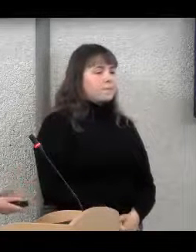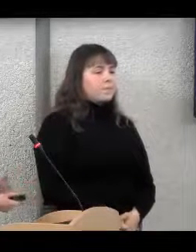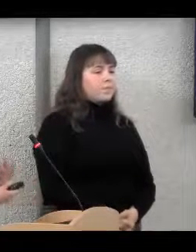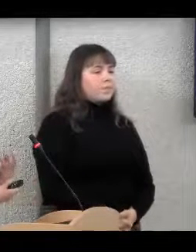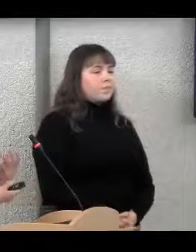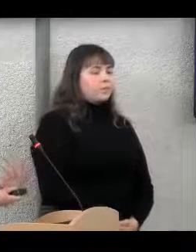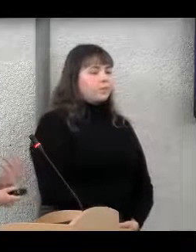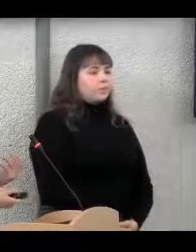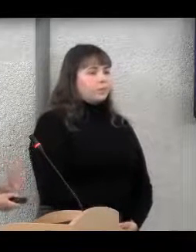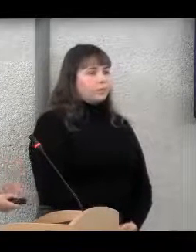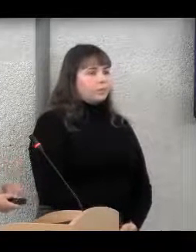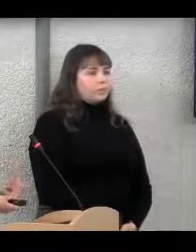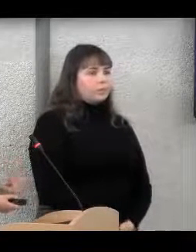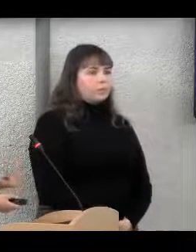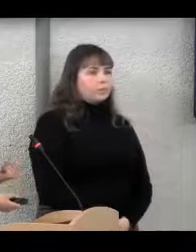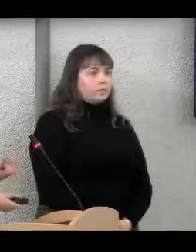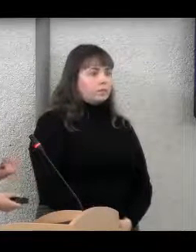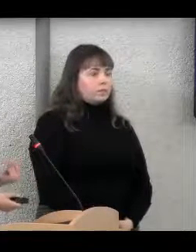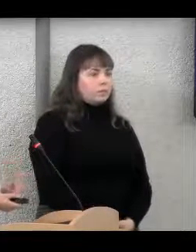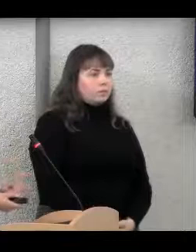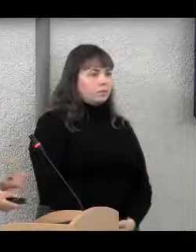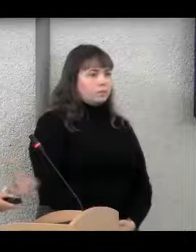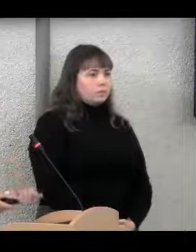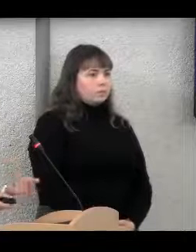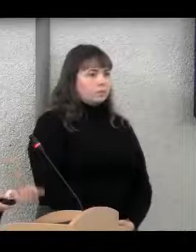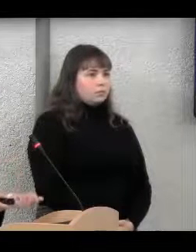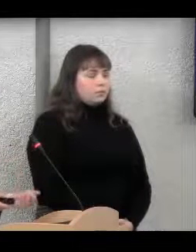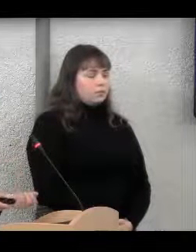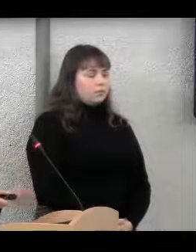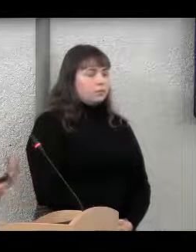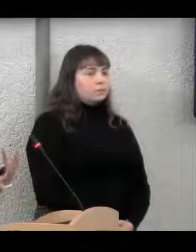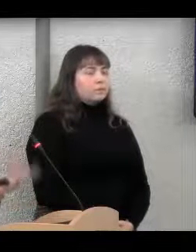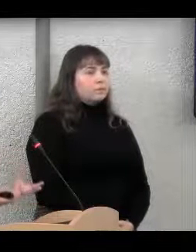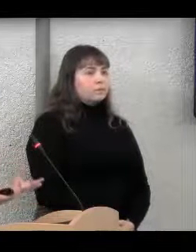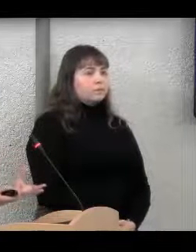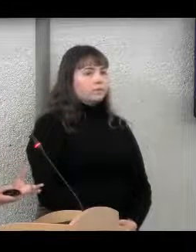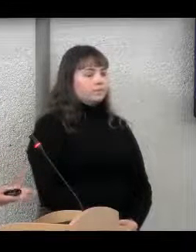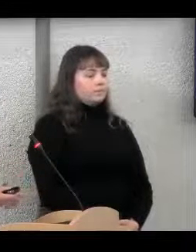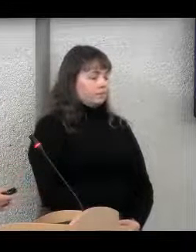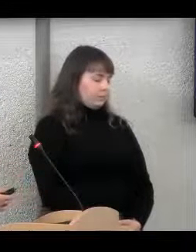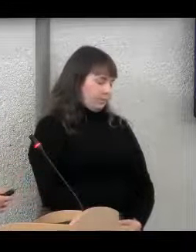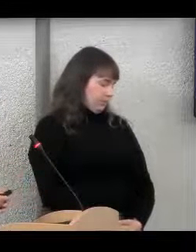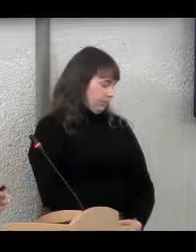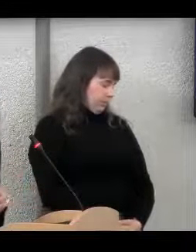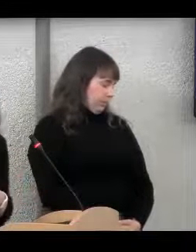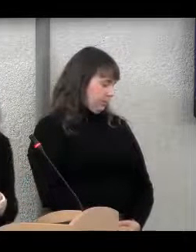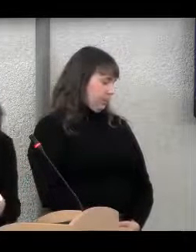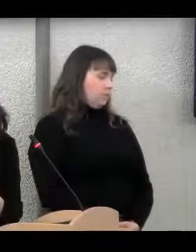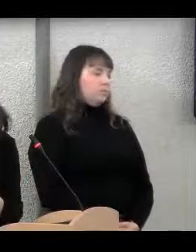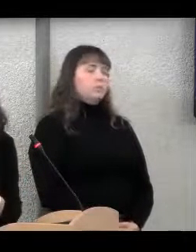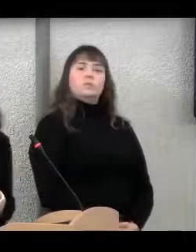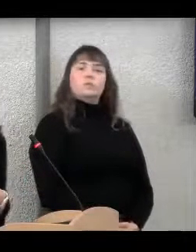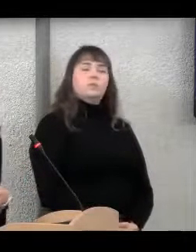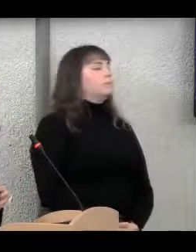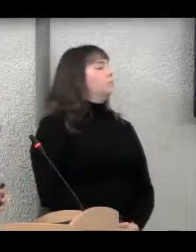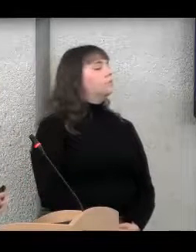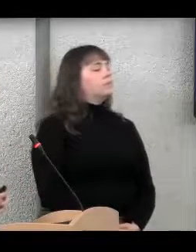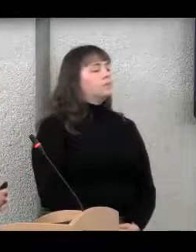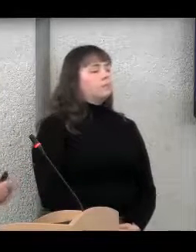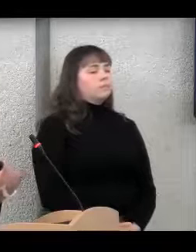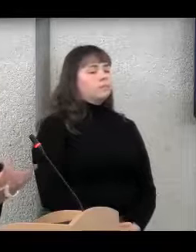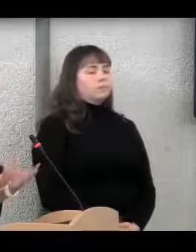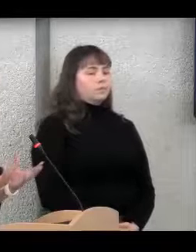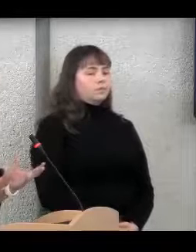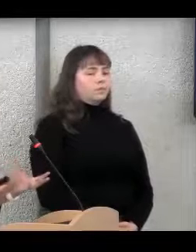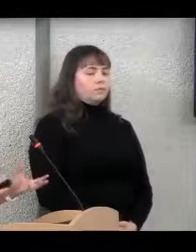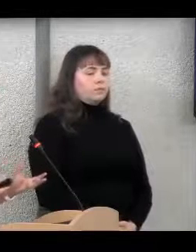project, the assessment of carbon farming potential here in Lithuania. We worked on this project together with my colleague Gabija,